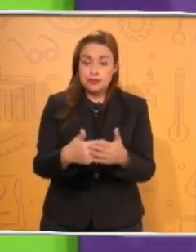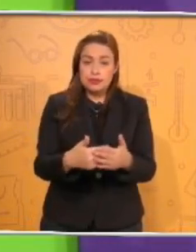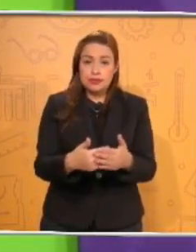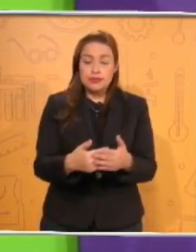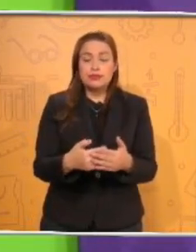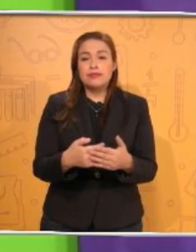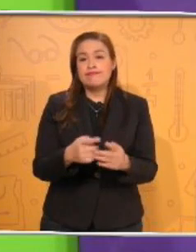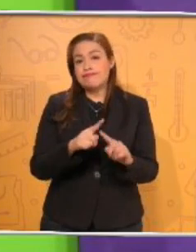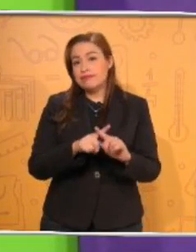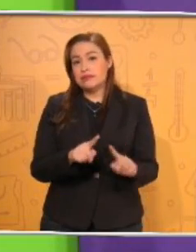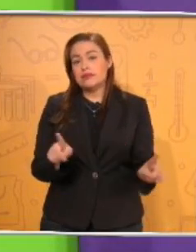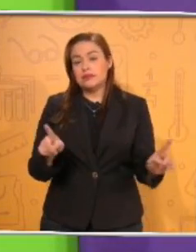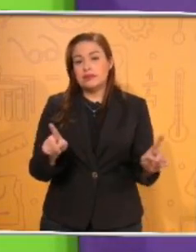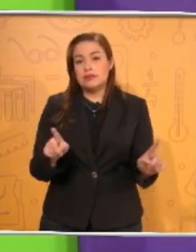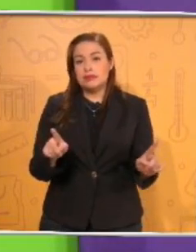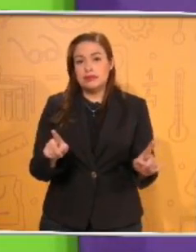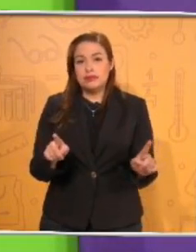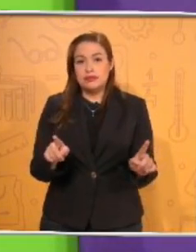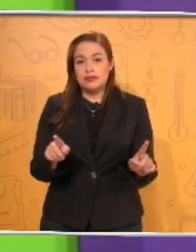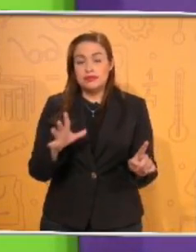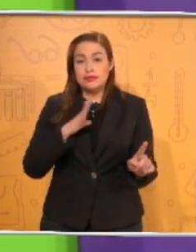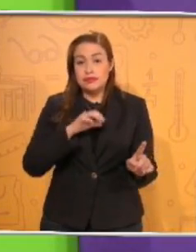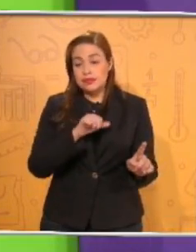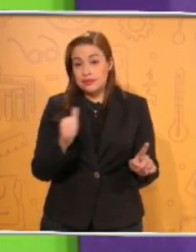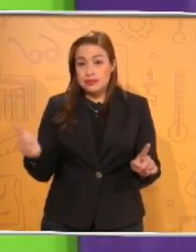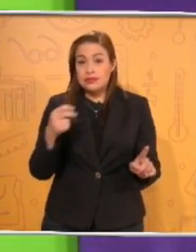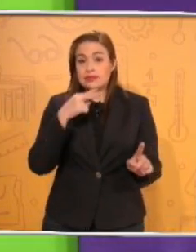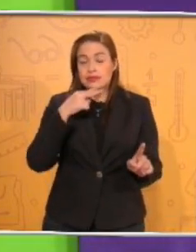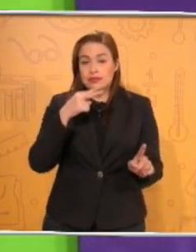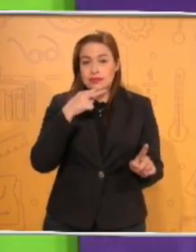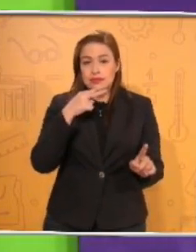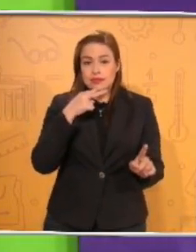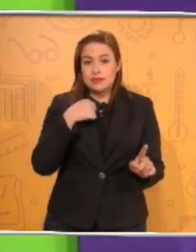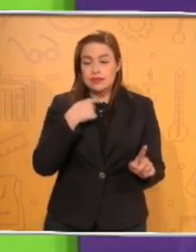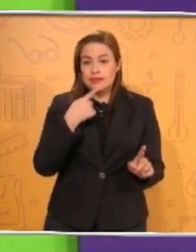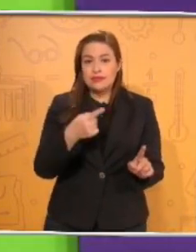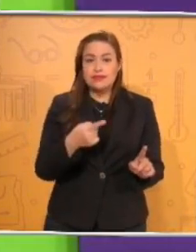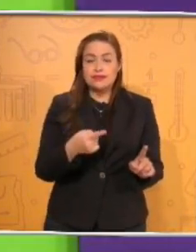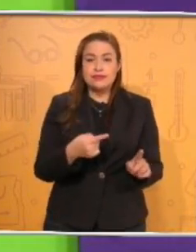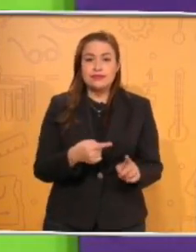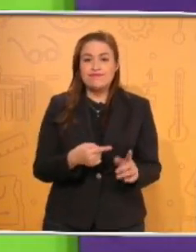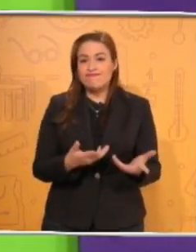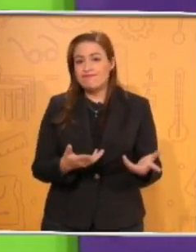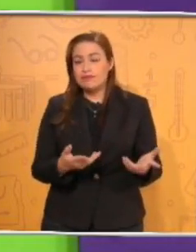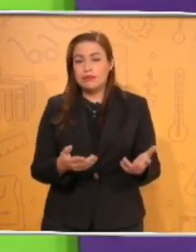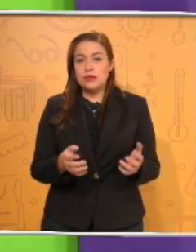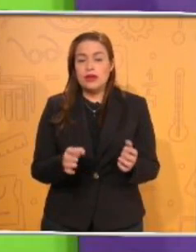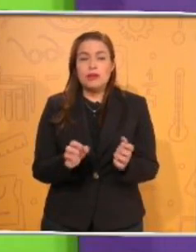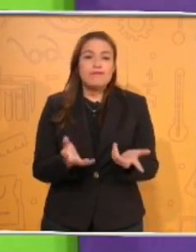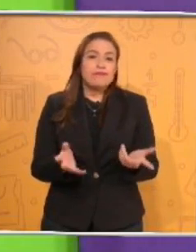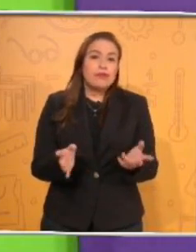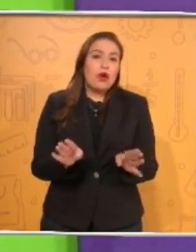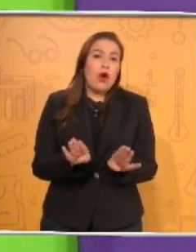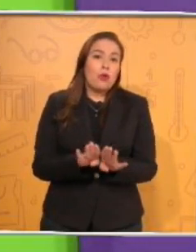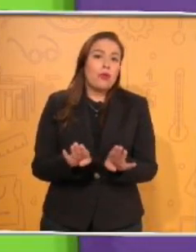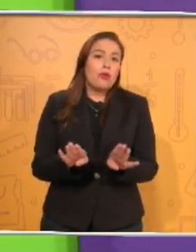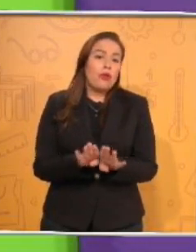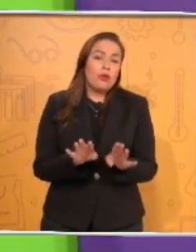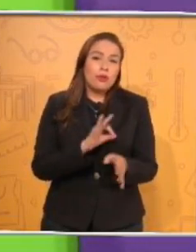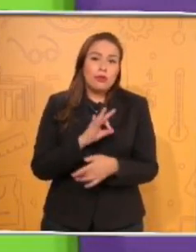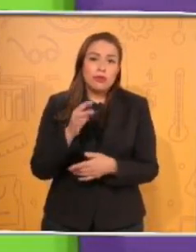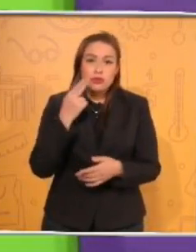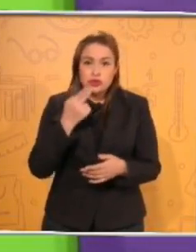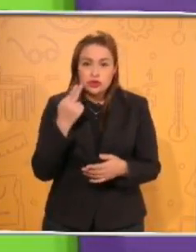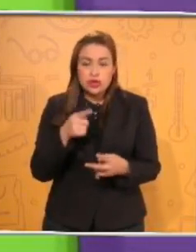different to the past. The past is, he called me. Well, how can we use both